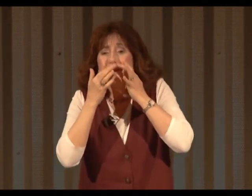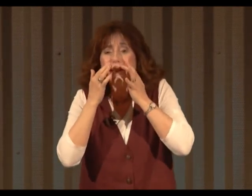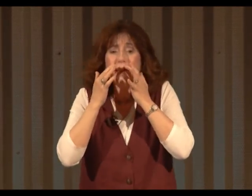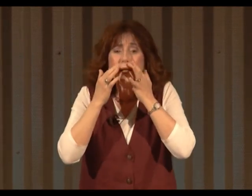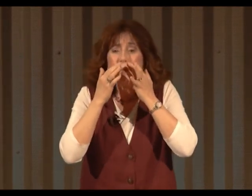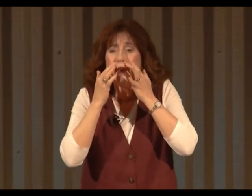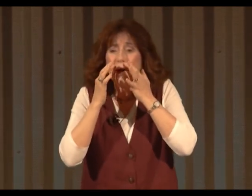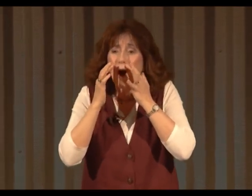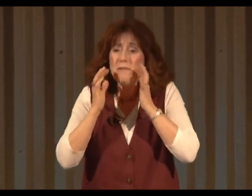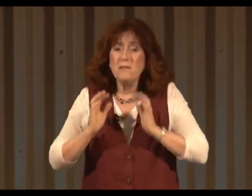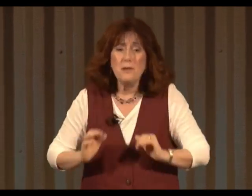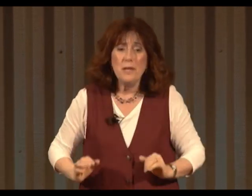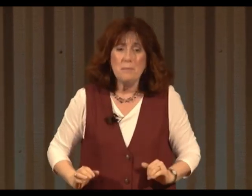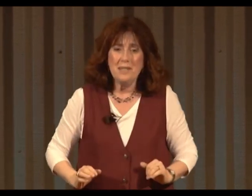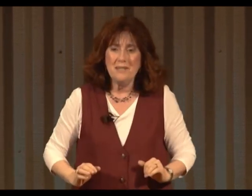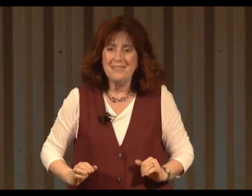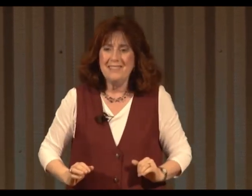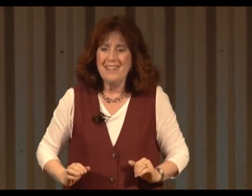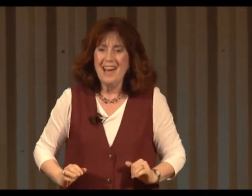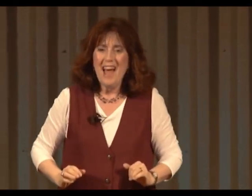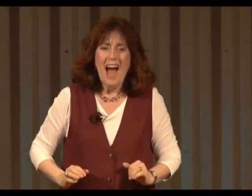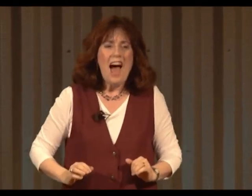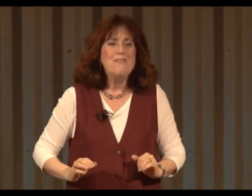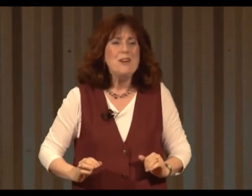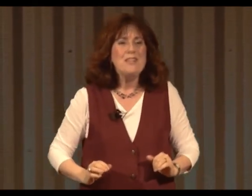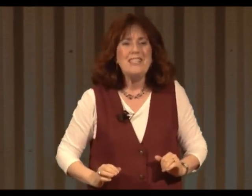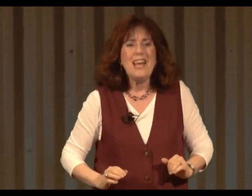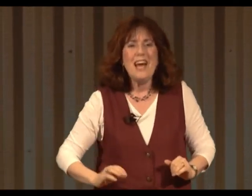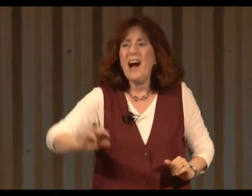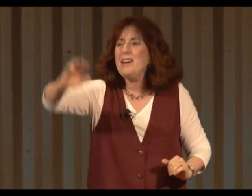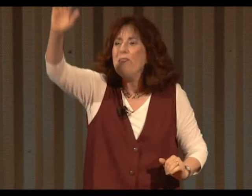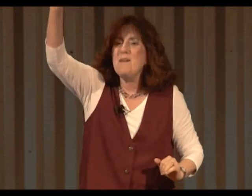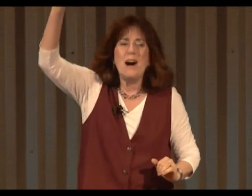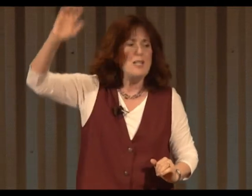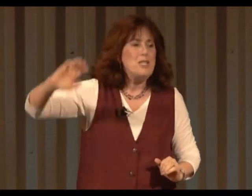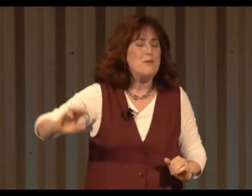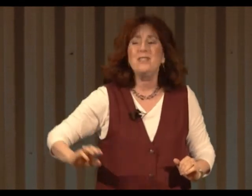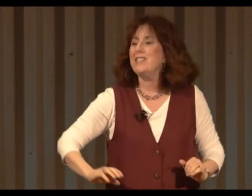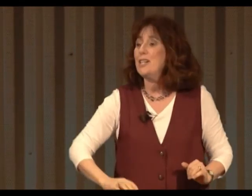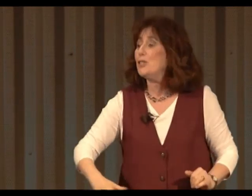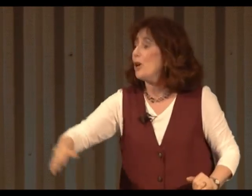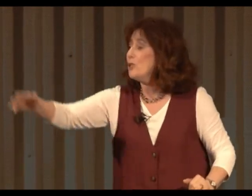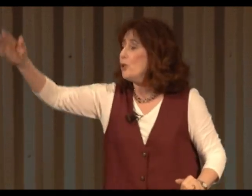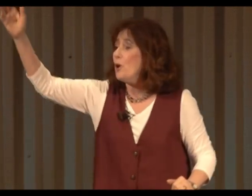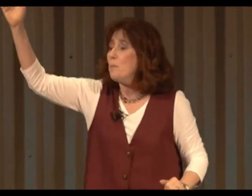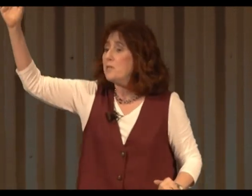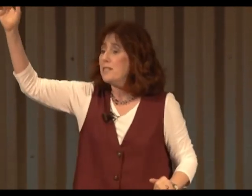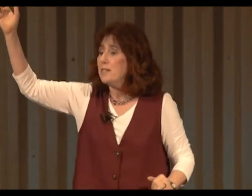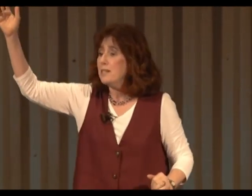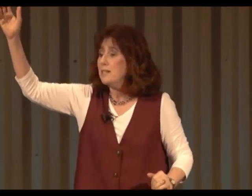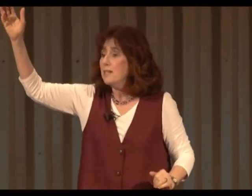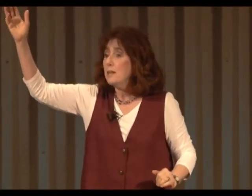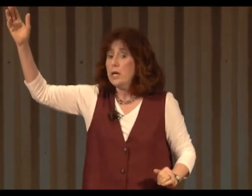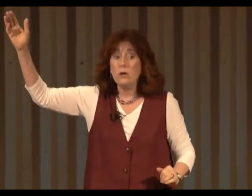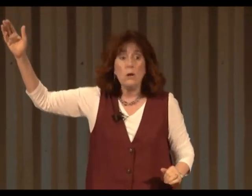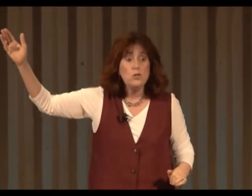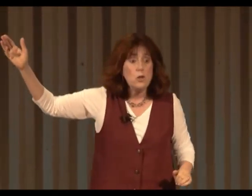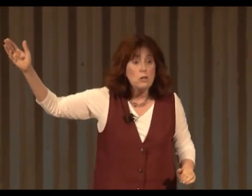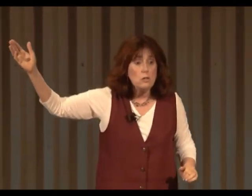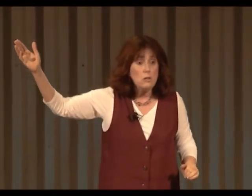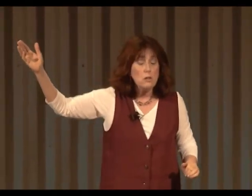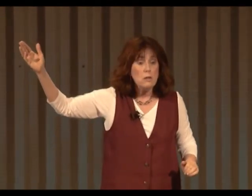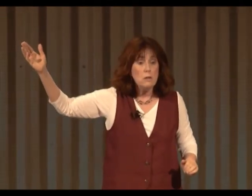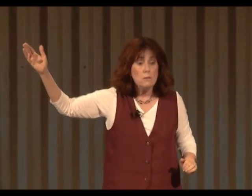always was a little bit off of her lips. And we would say, "Hi, Grandma," and she would say, "Skotsl Kumt." Here